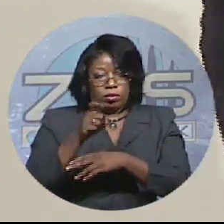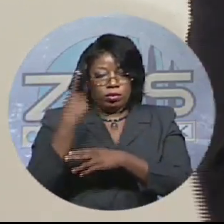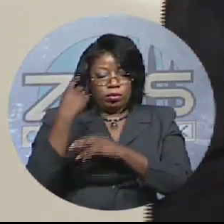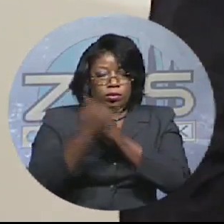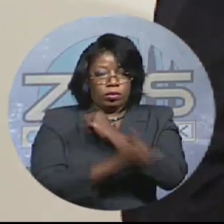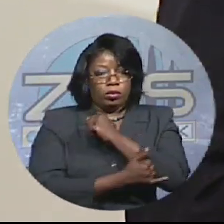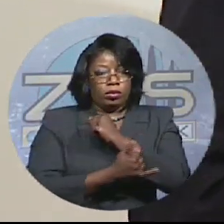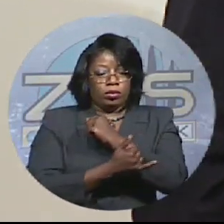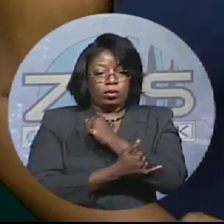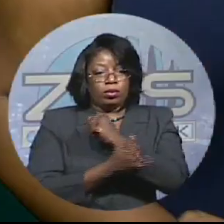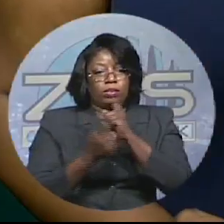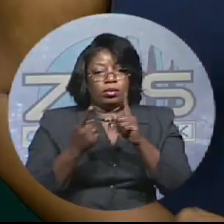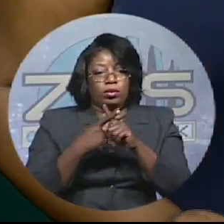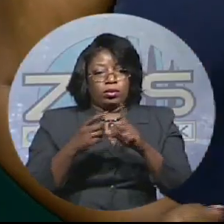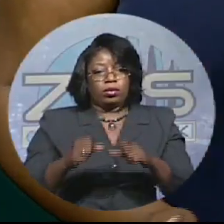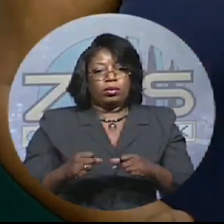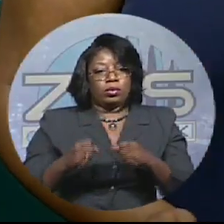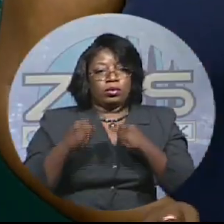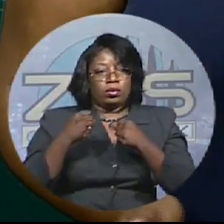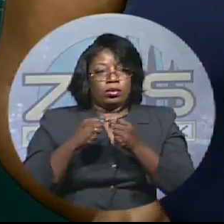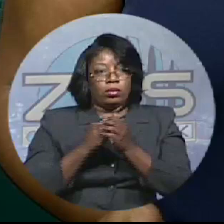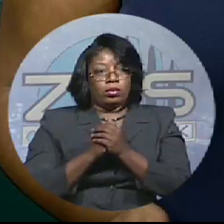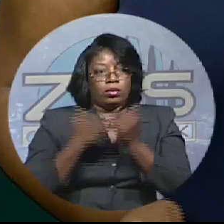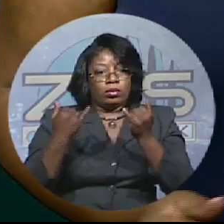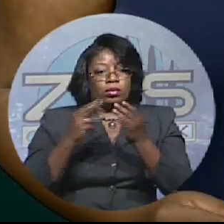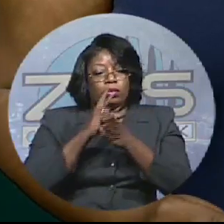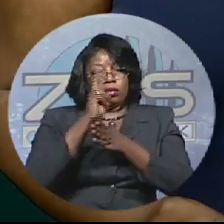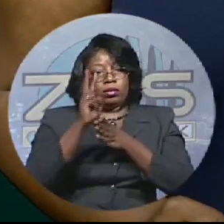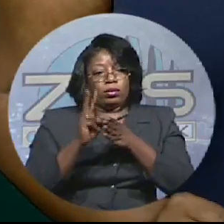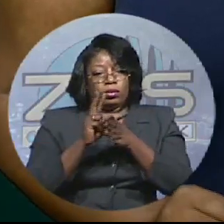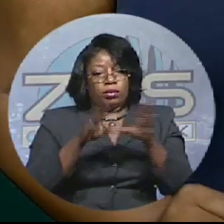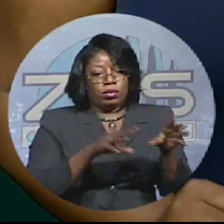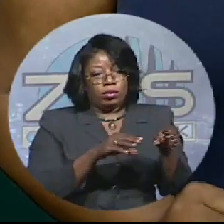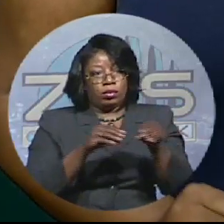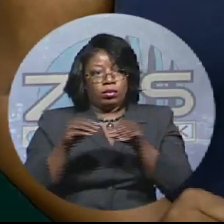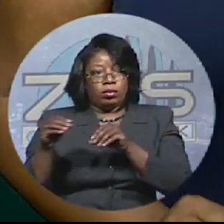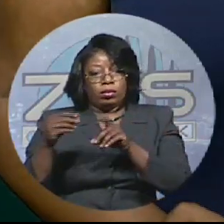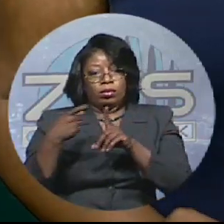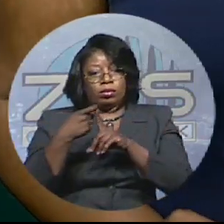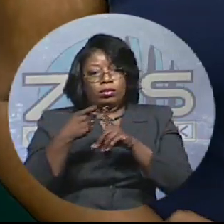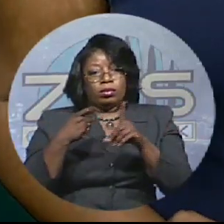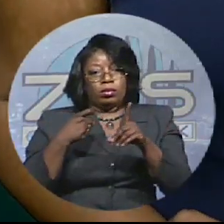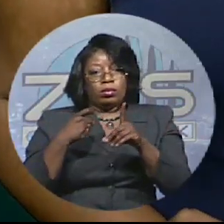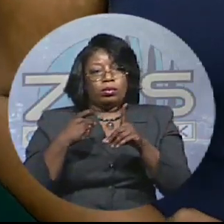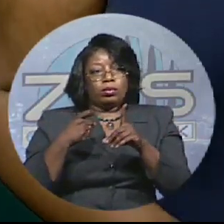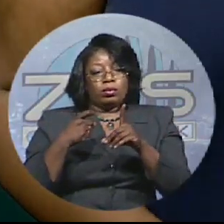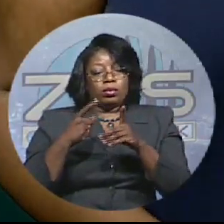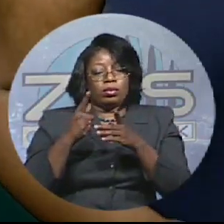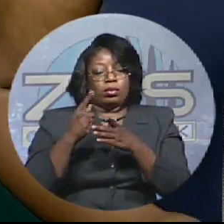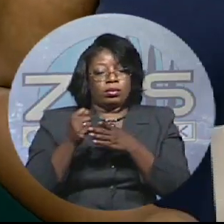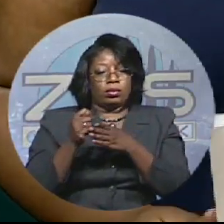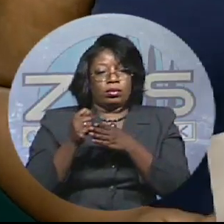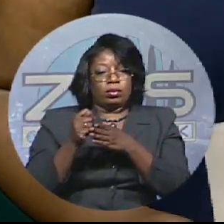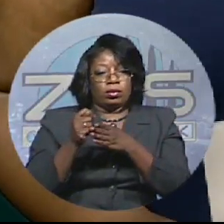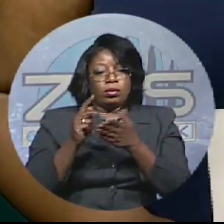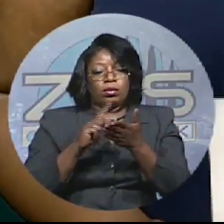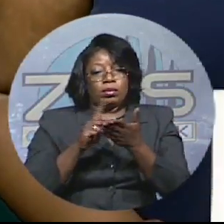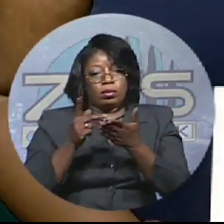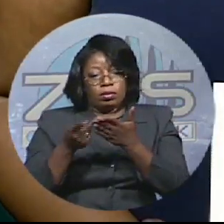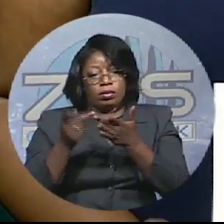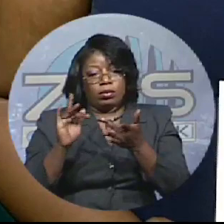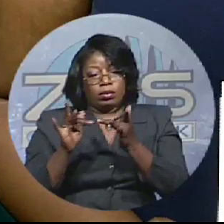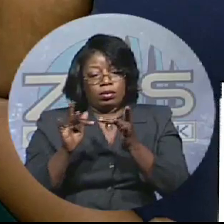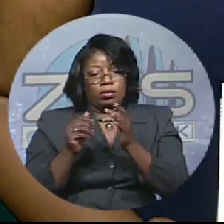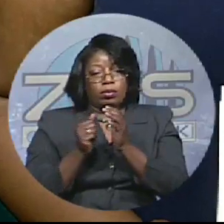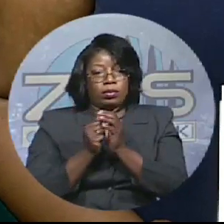country to thrive. The video has since been removed from the employees' page. From the newsroom, I'm Janae